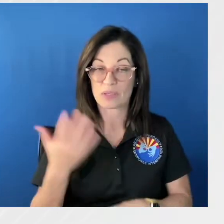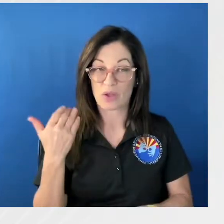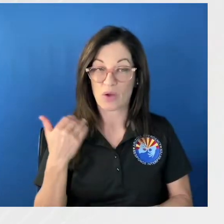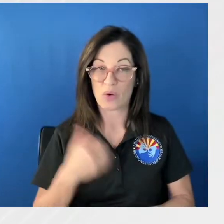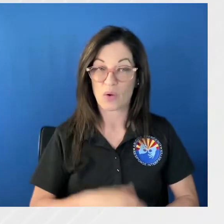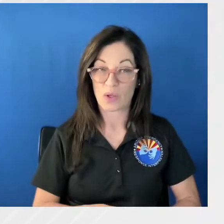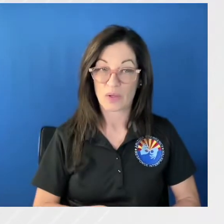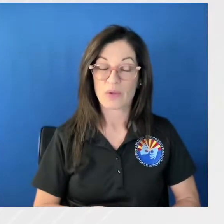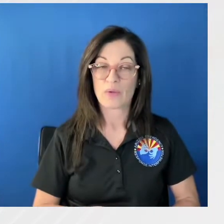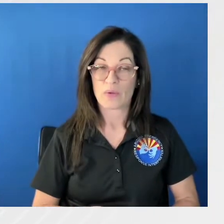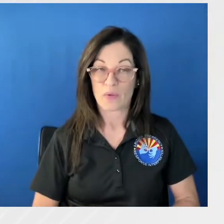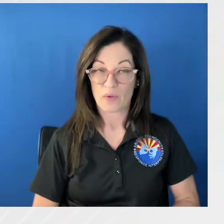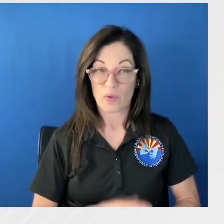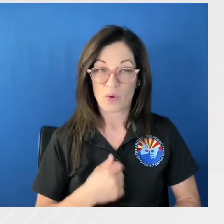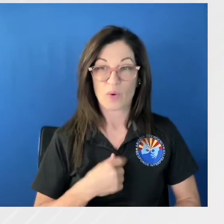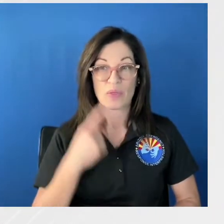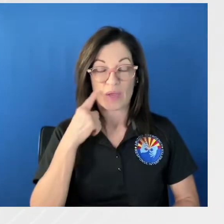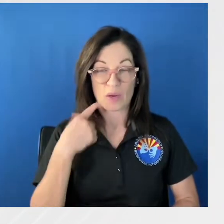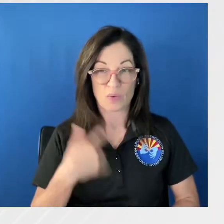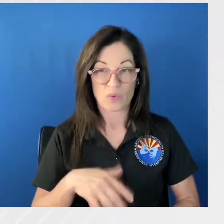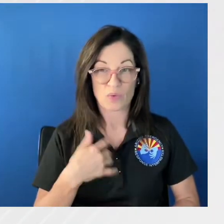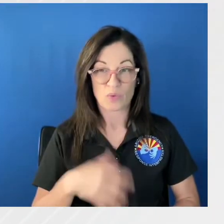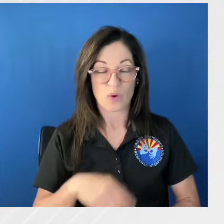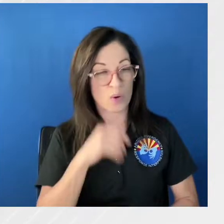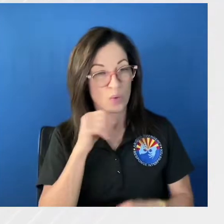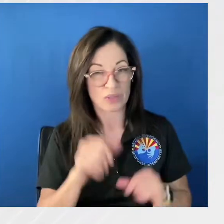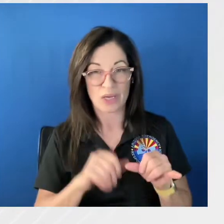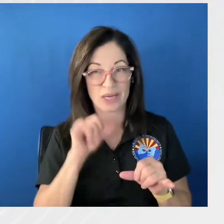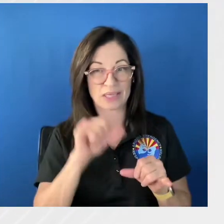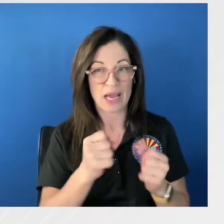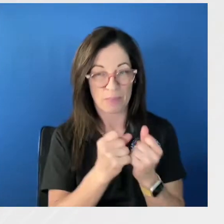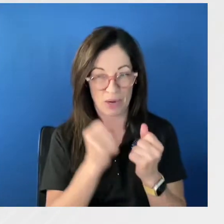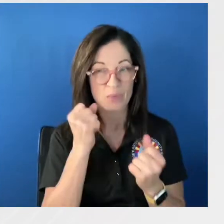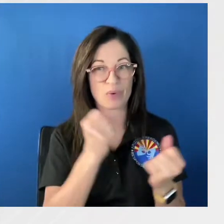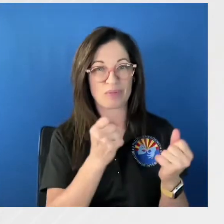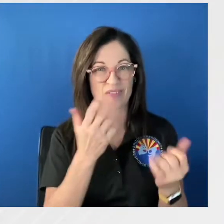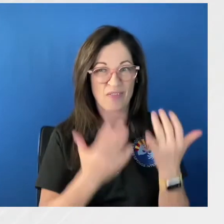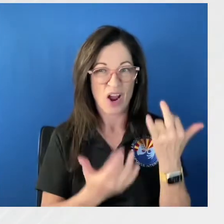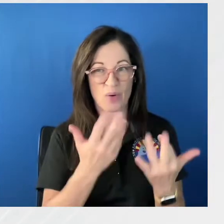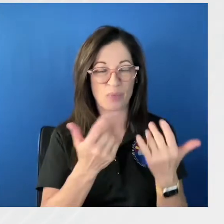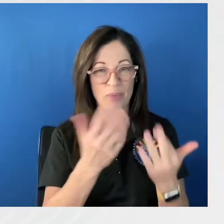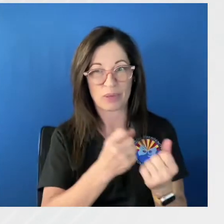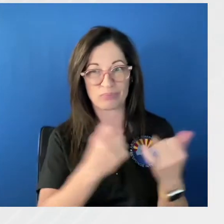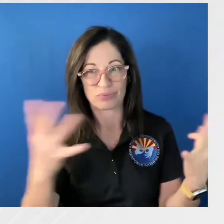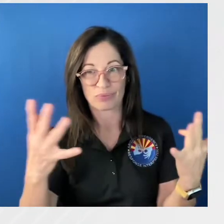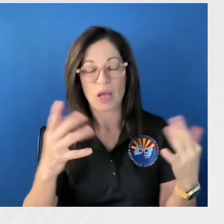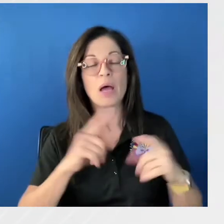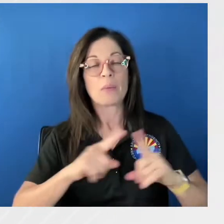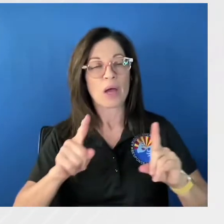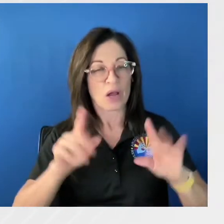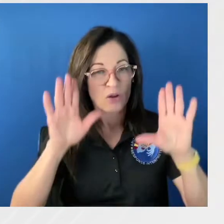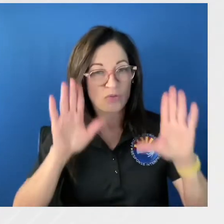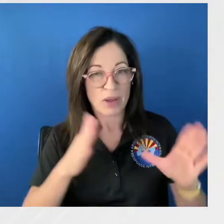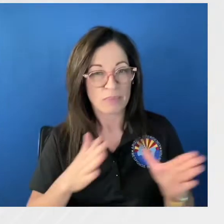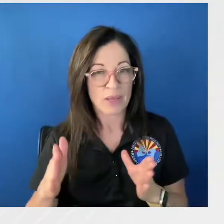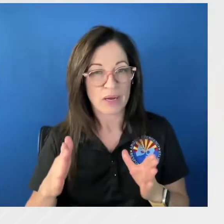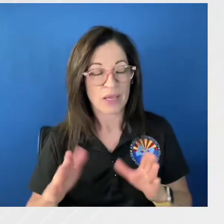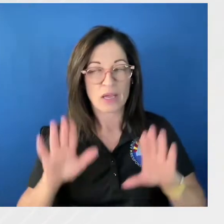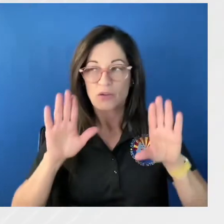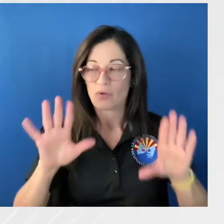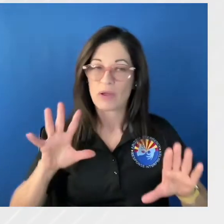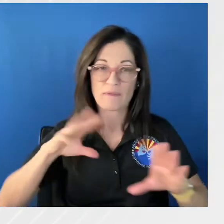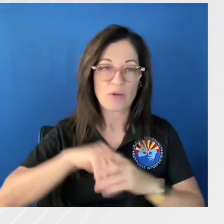that it was not going to stay where it's at. So good planning on everybody's effort, good engagement on everybody's